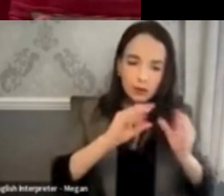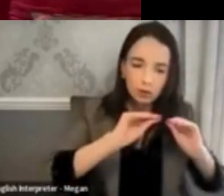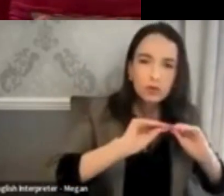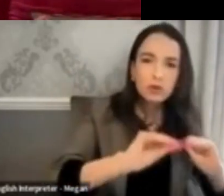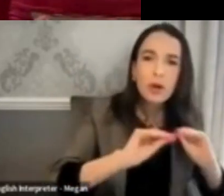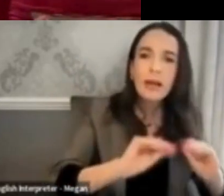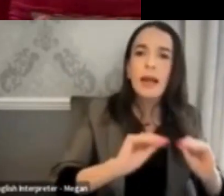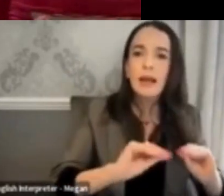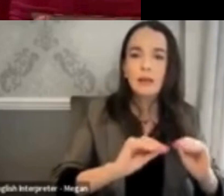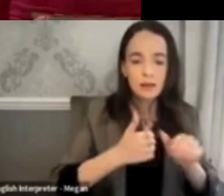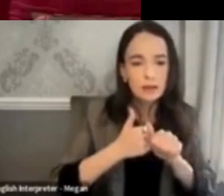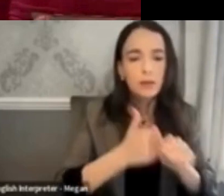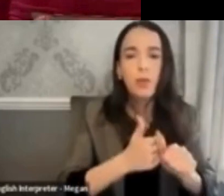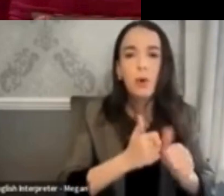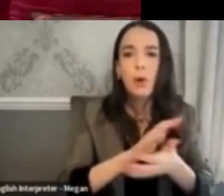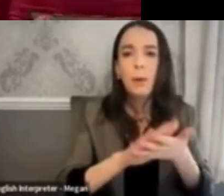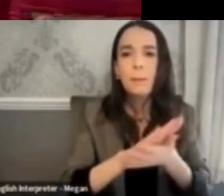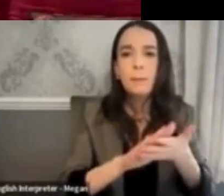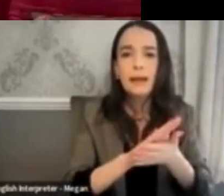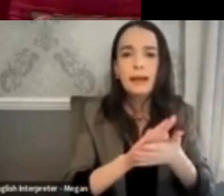fundraising workforce.